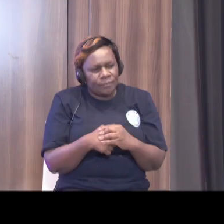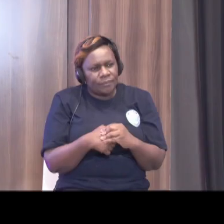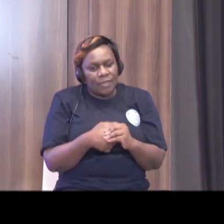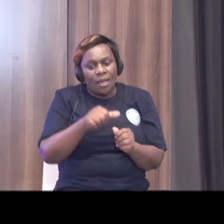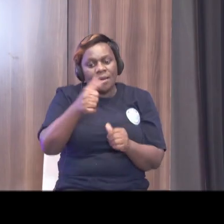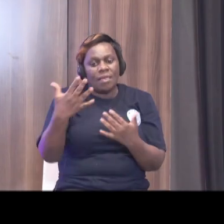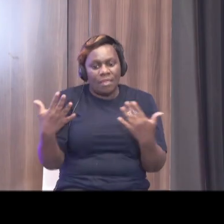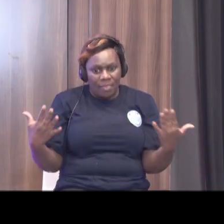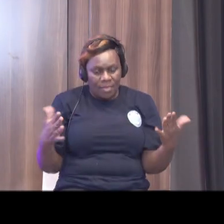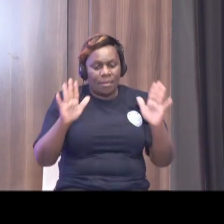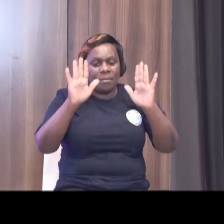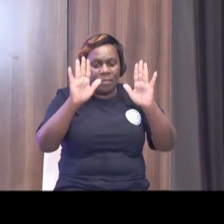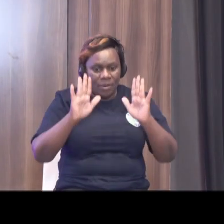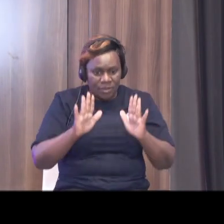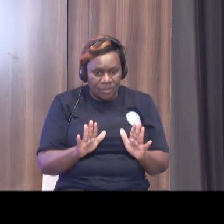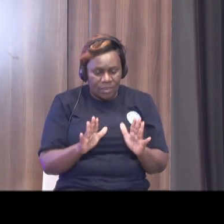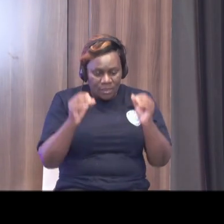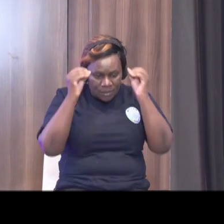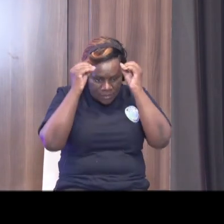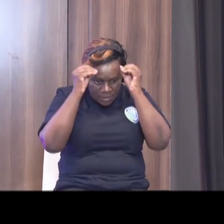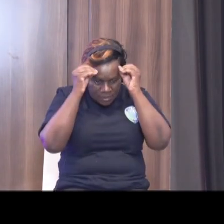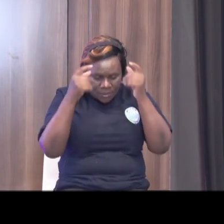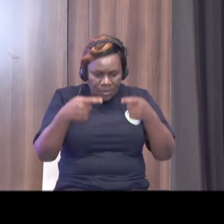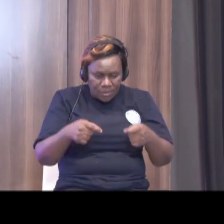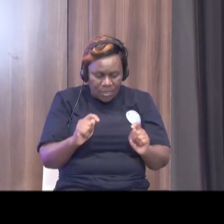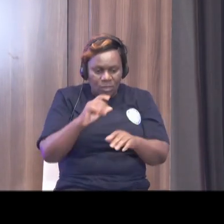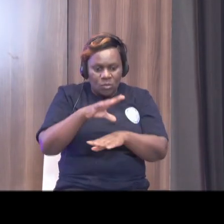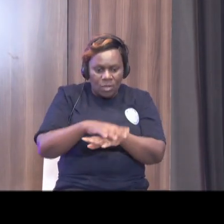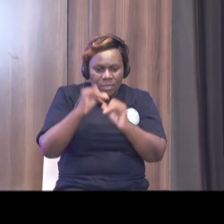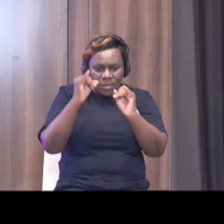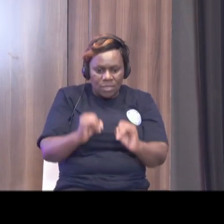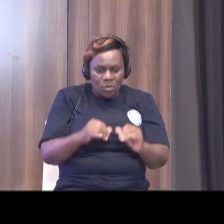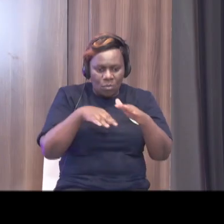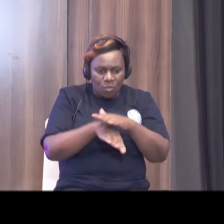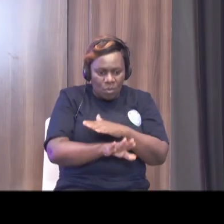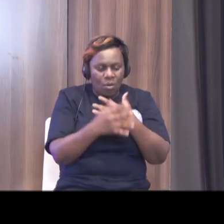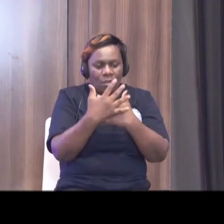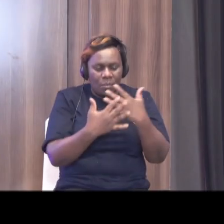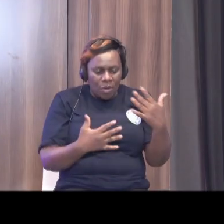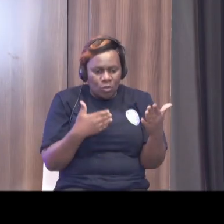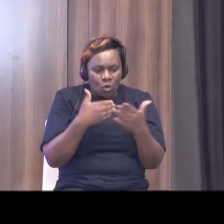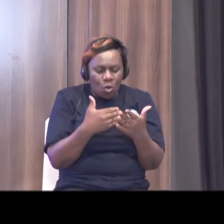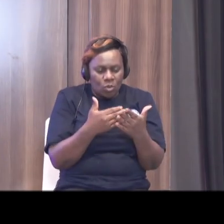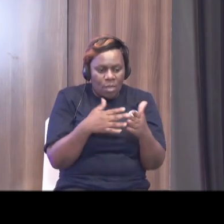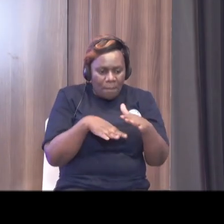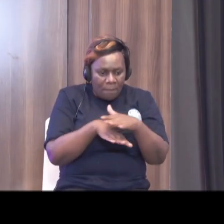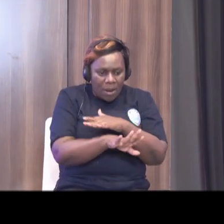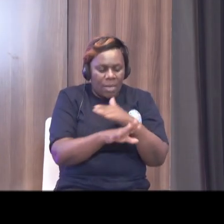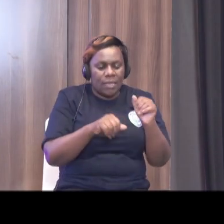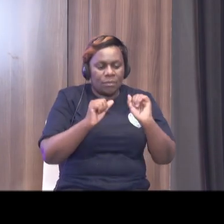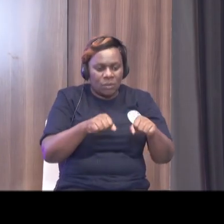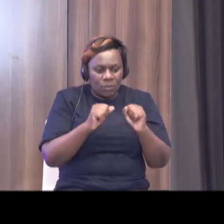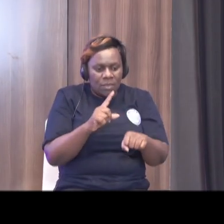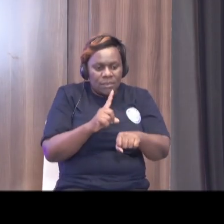Another thing that was really important is in this study, we were trying to get newborn blood as close to birth as possible. And so